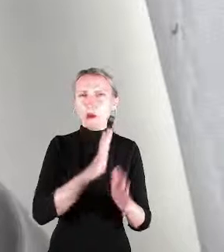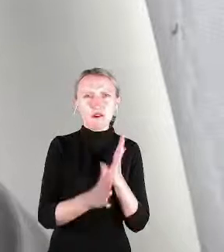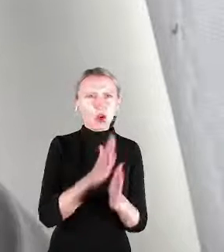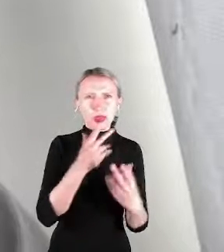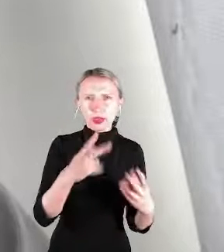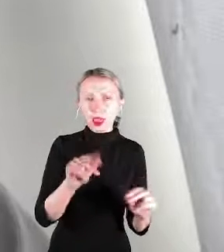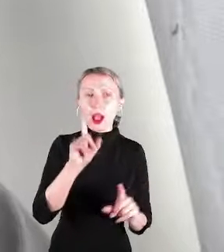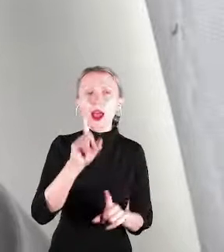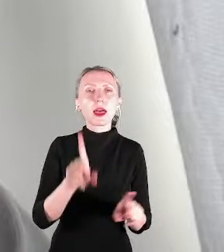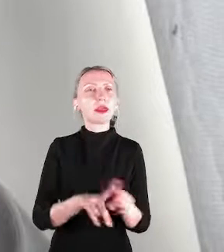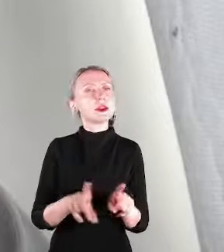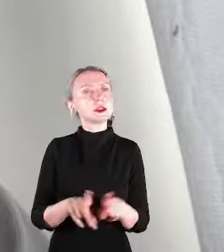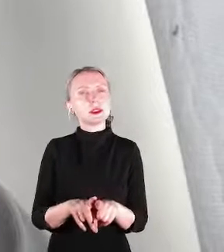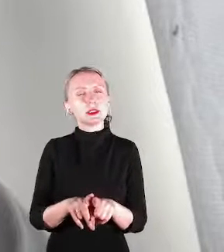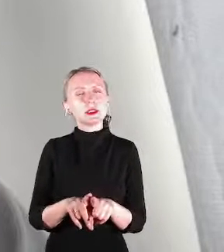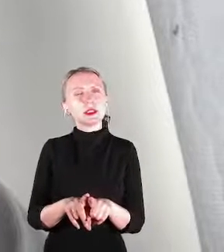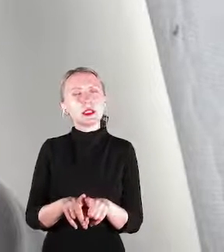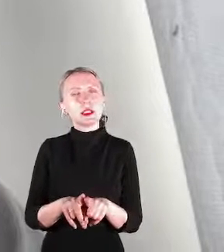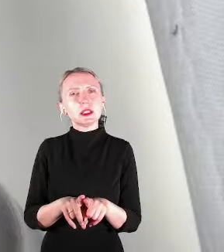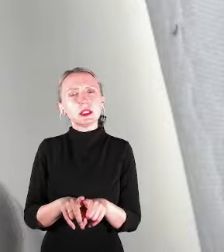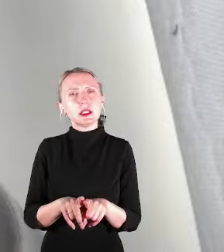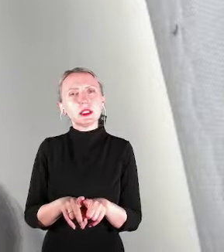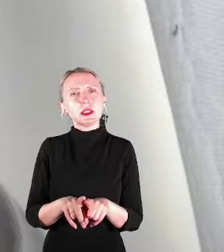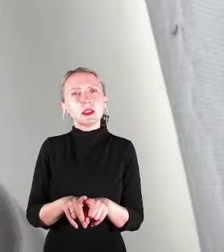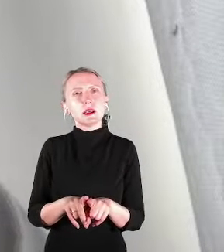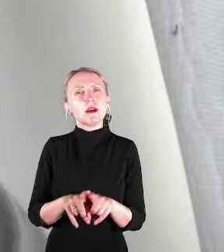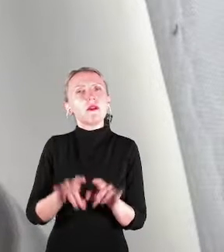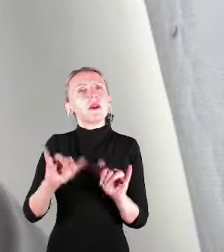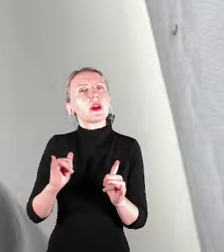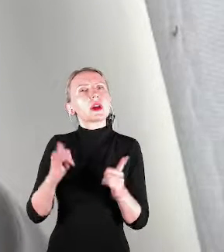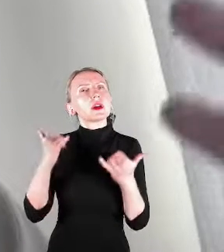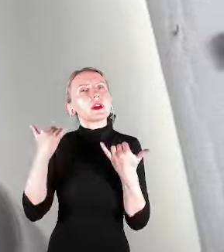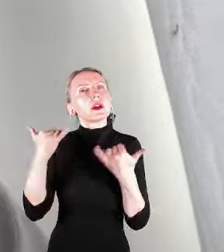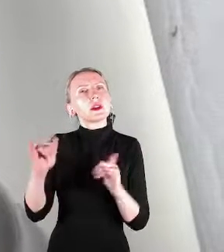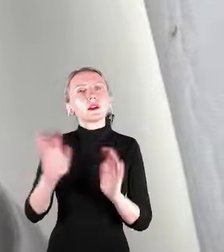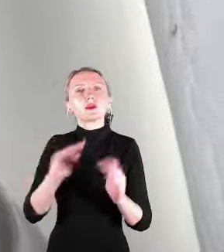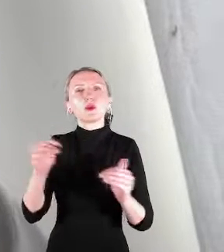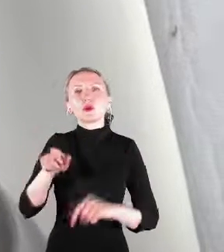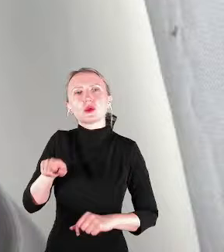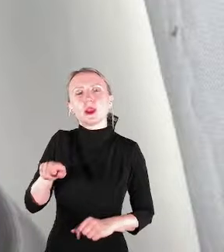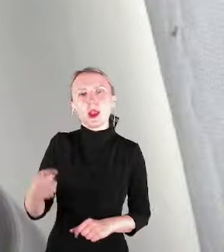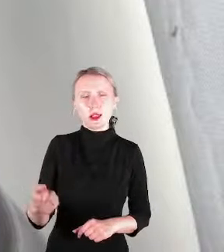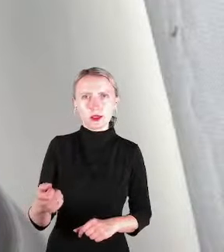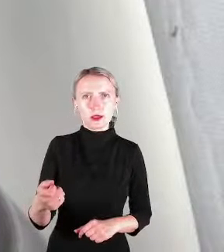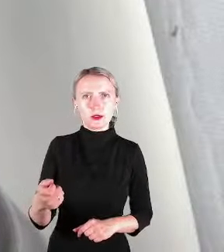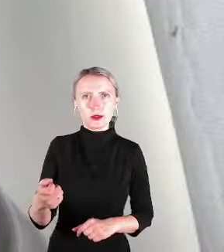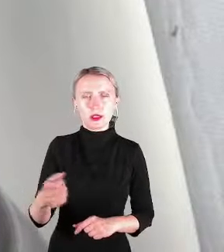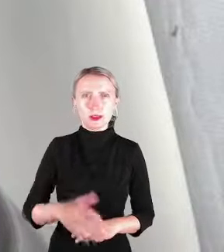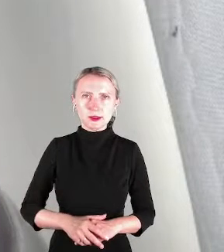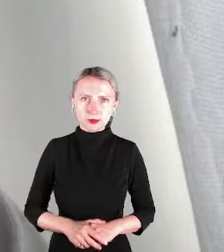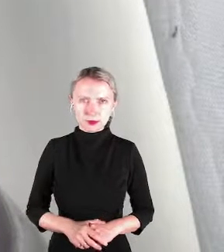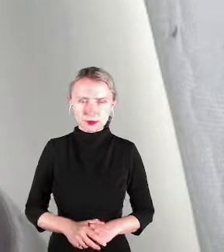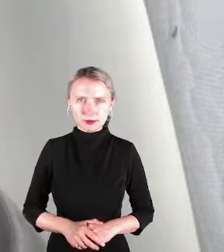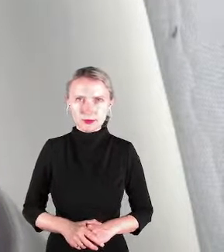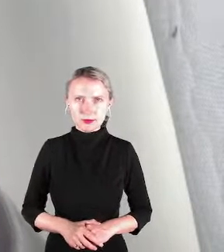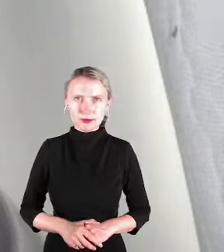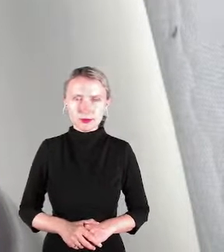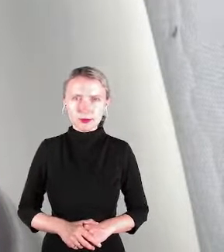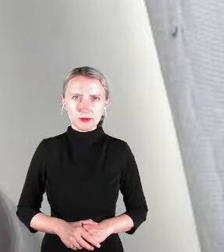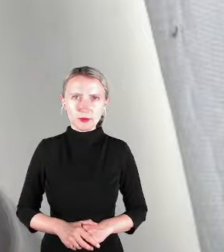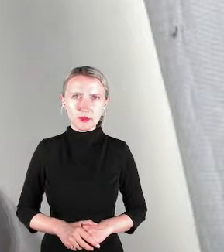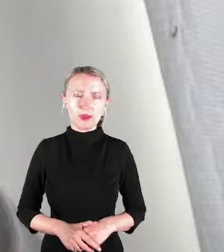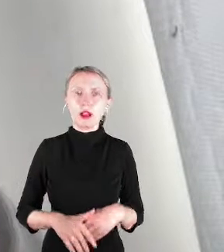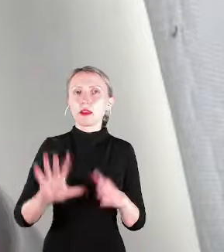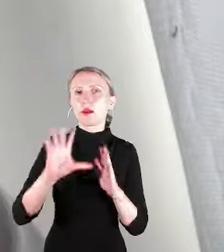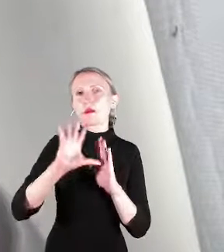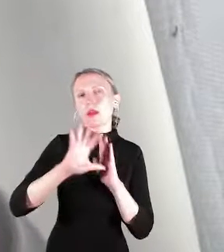what else should you call it when cities and cultural heritage and landscapes